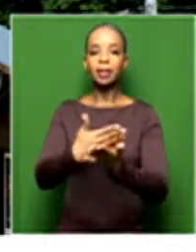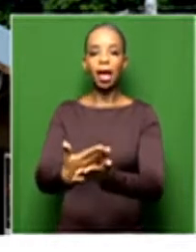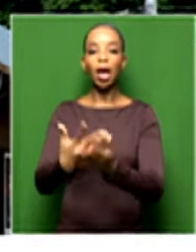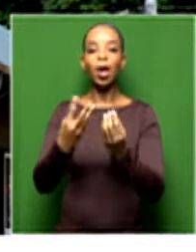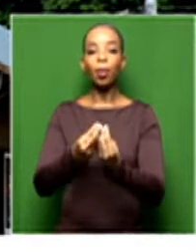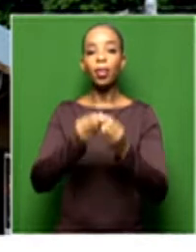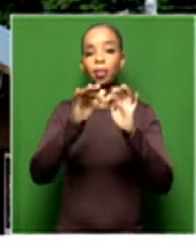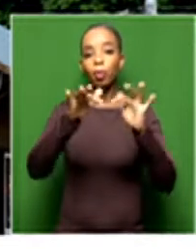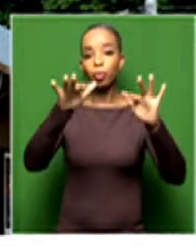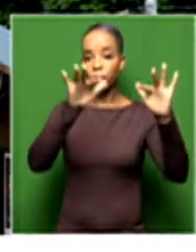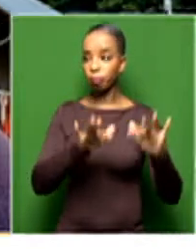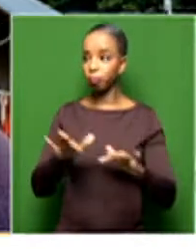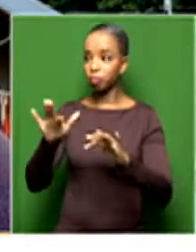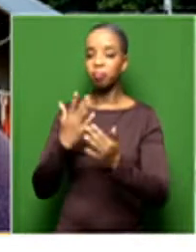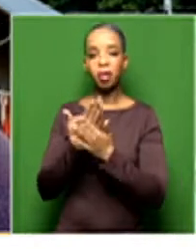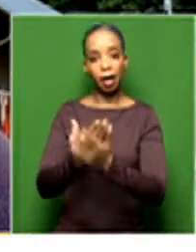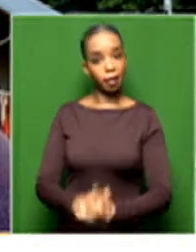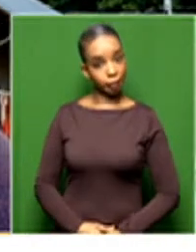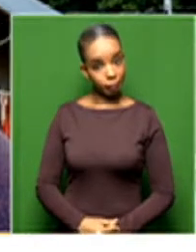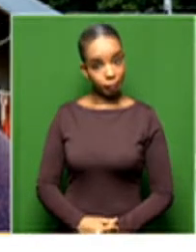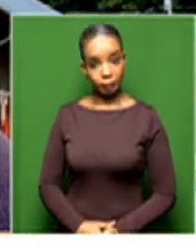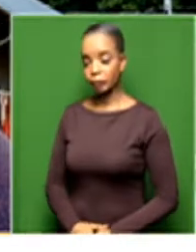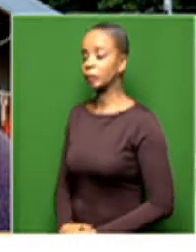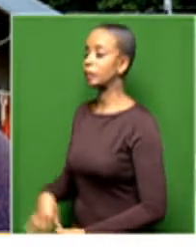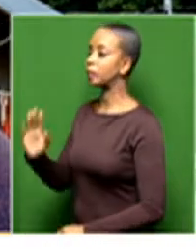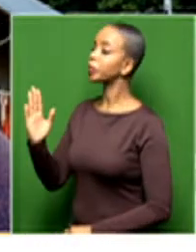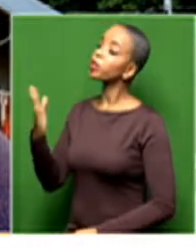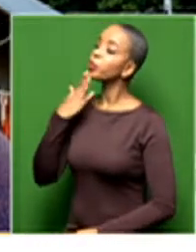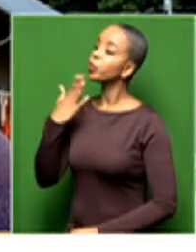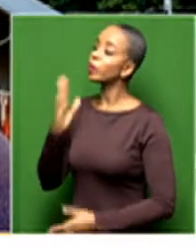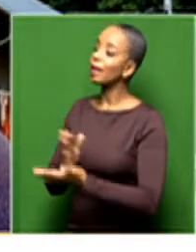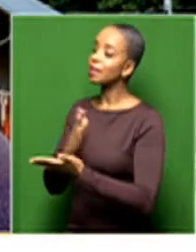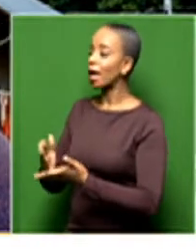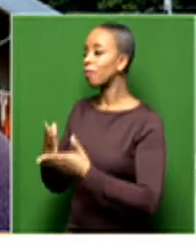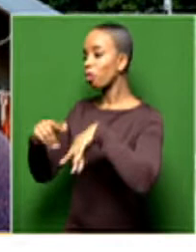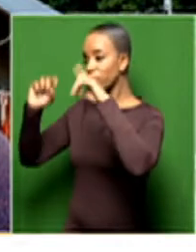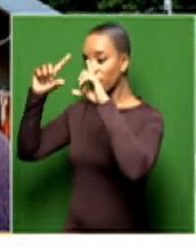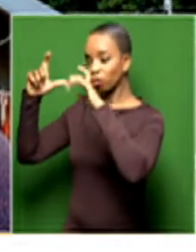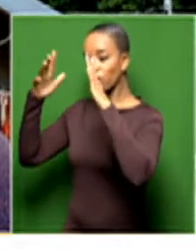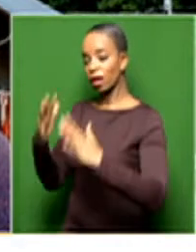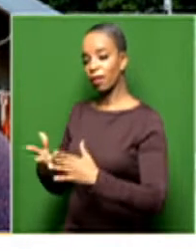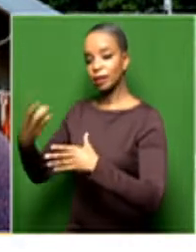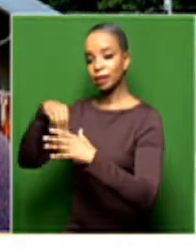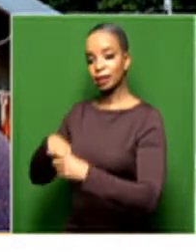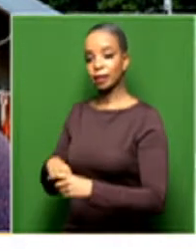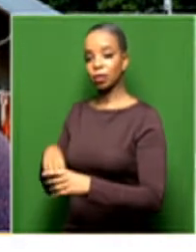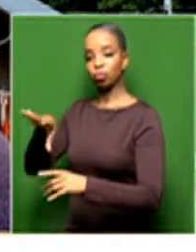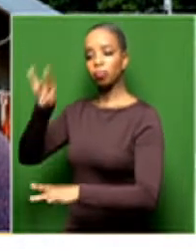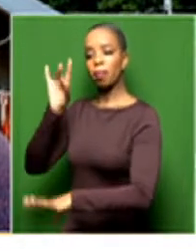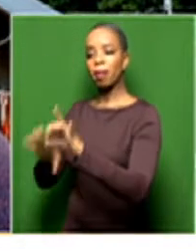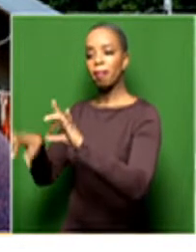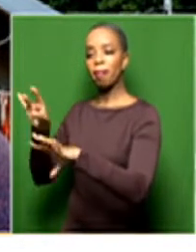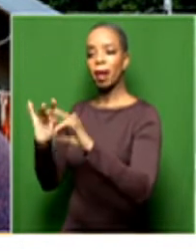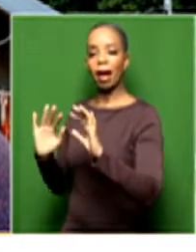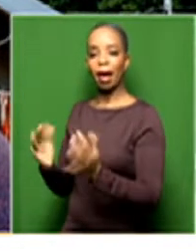larger and greater public. You know, Bheki, who are some of the photographers taking part? How do you go about selecting them? I mean, do you